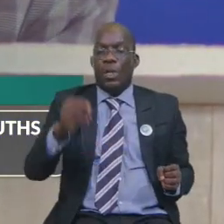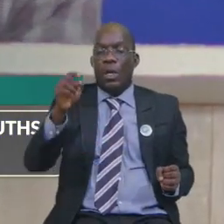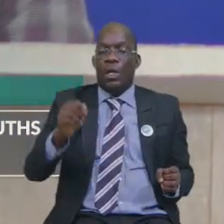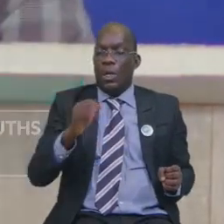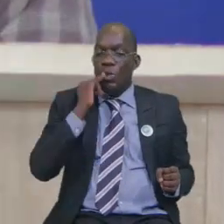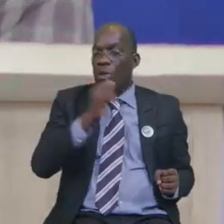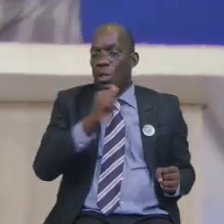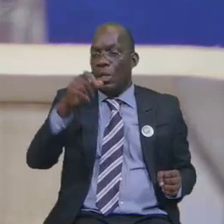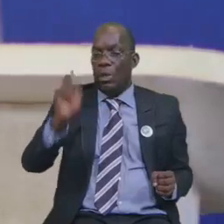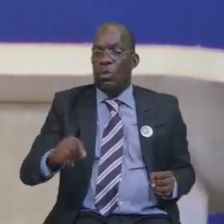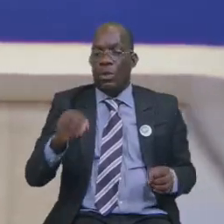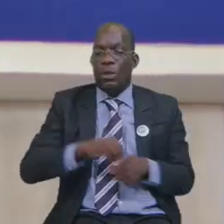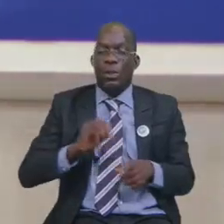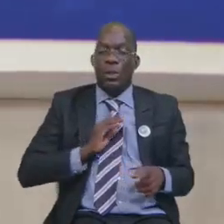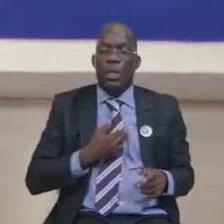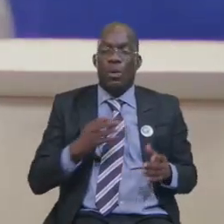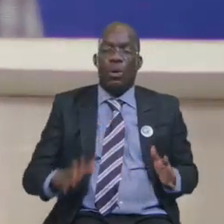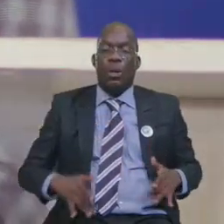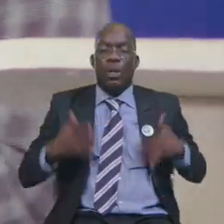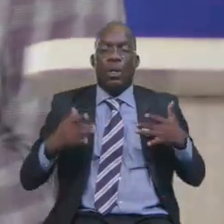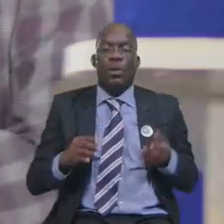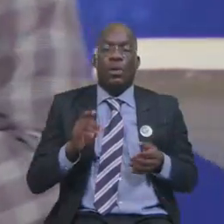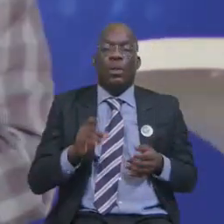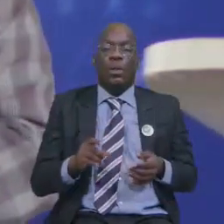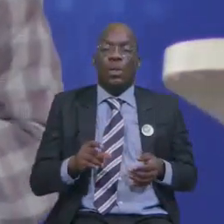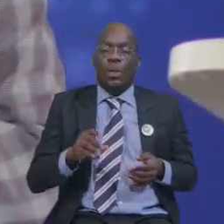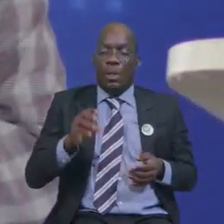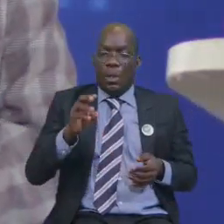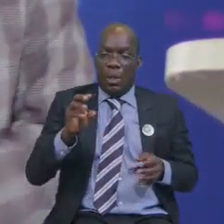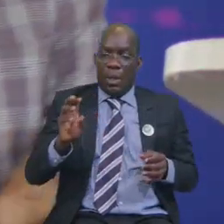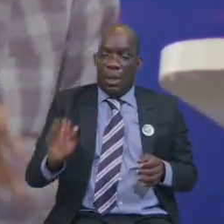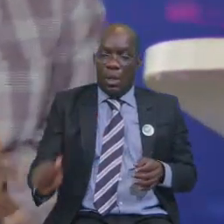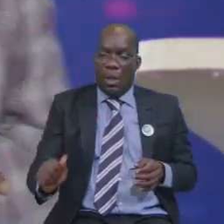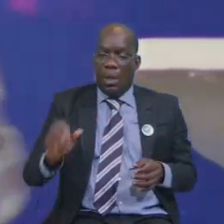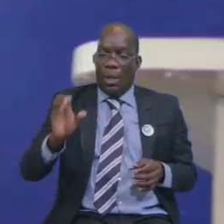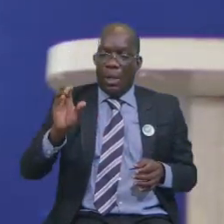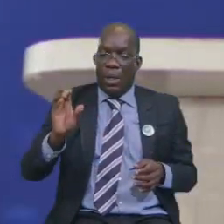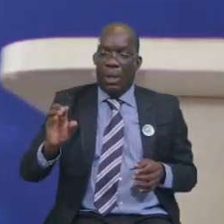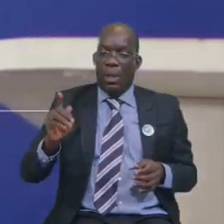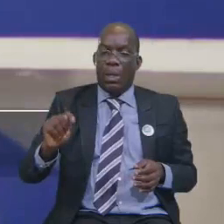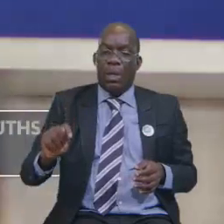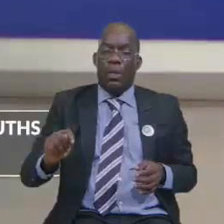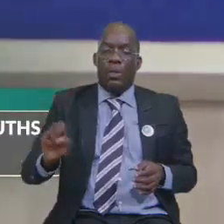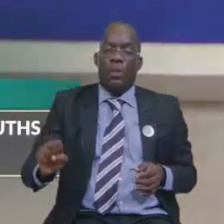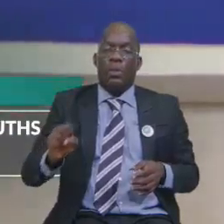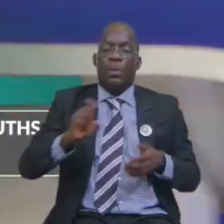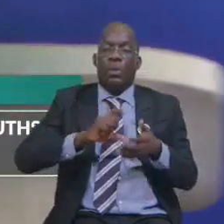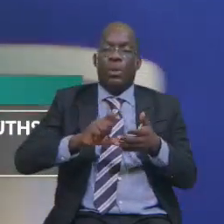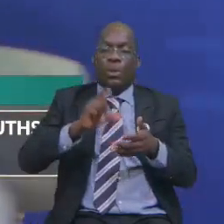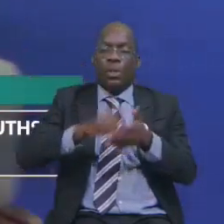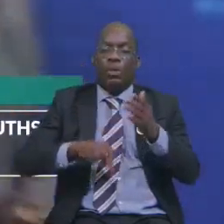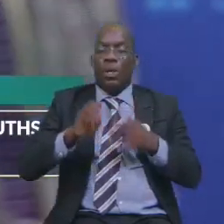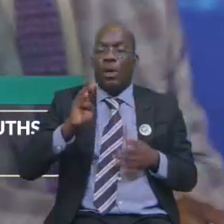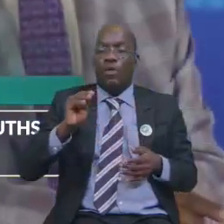our lives. Look at chapter 14, verse 22. In chapter 14, verse